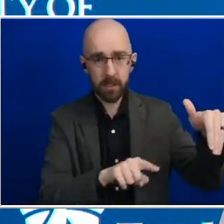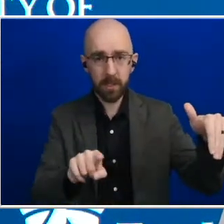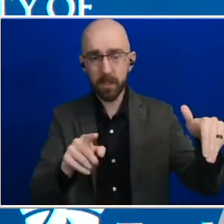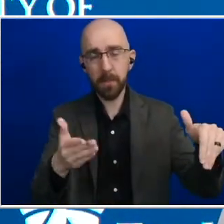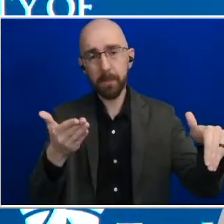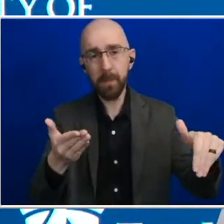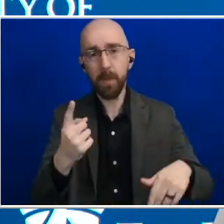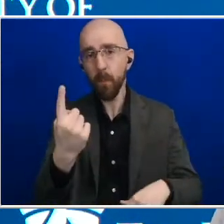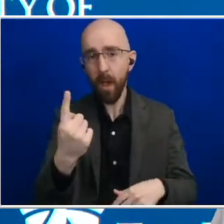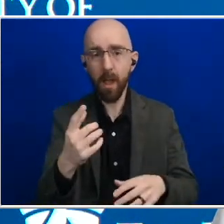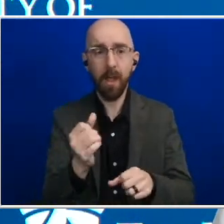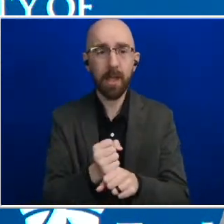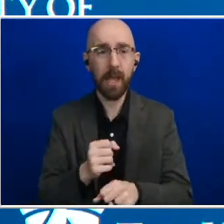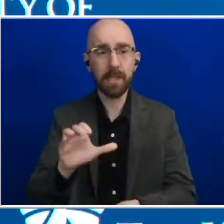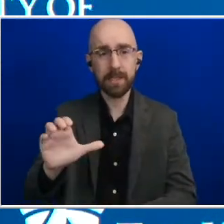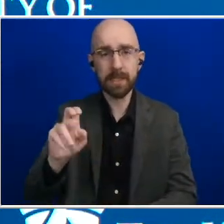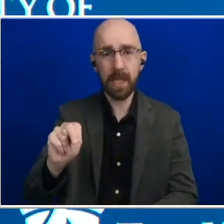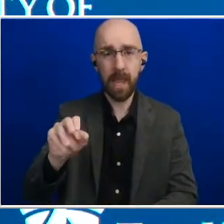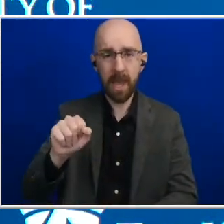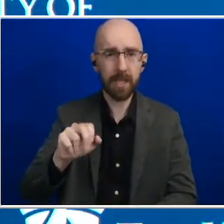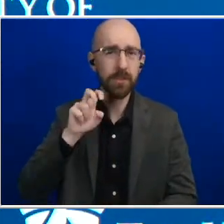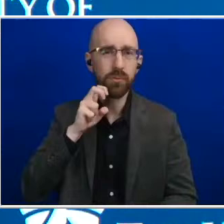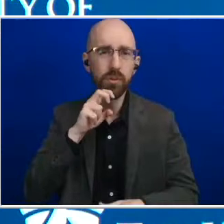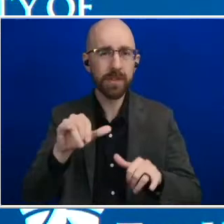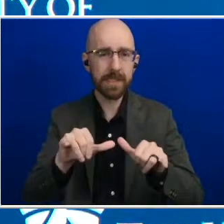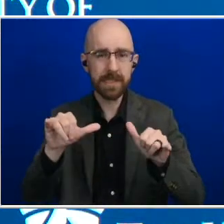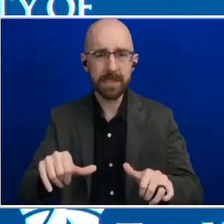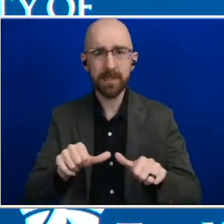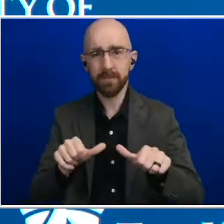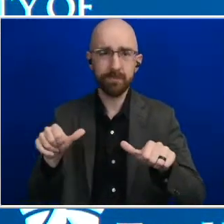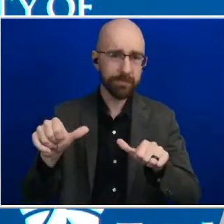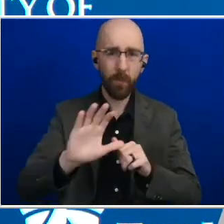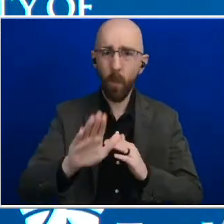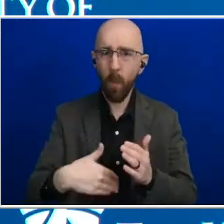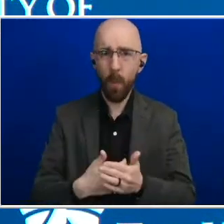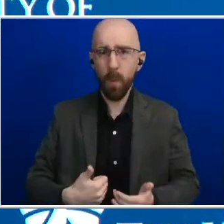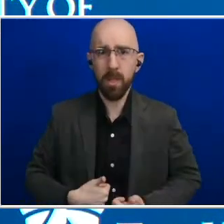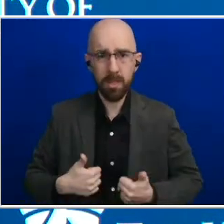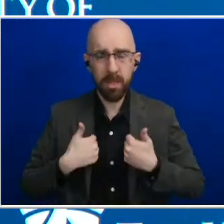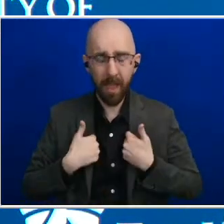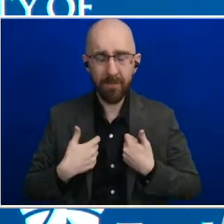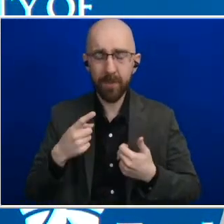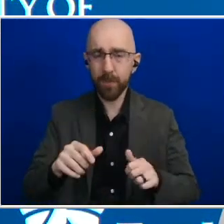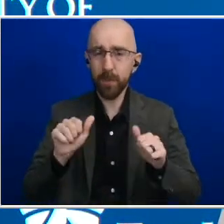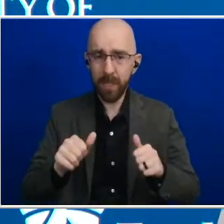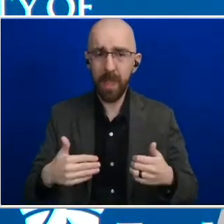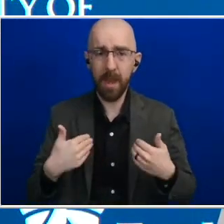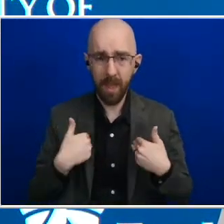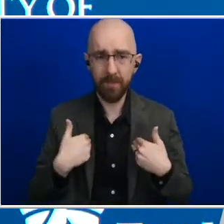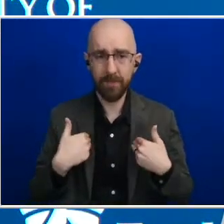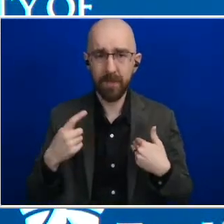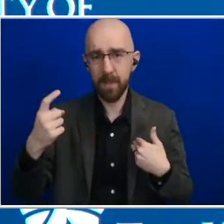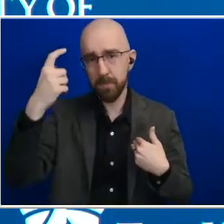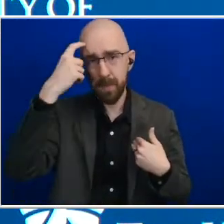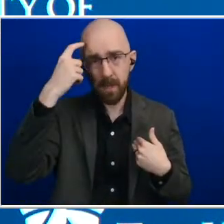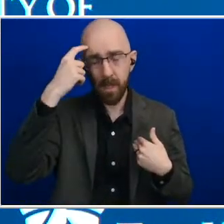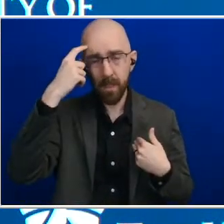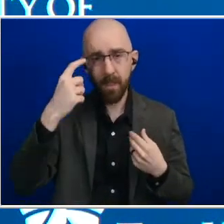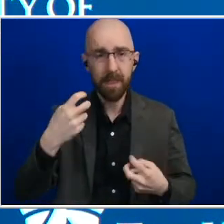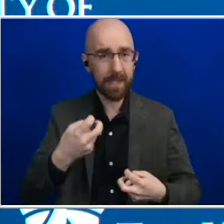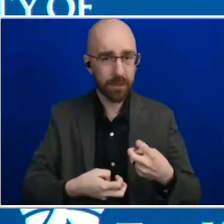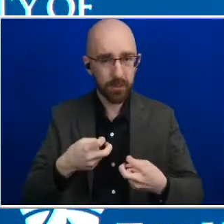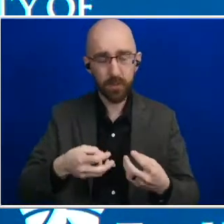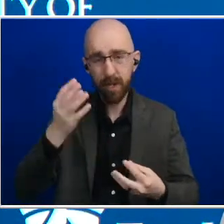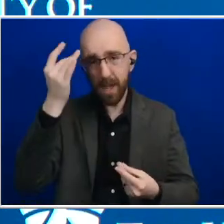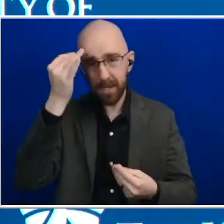system infection that can last throughout a person's life. You know, you can have then mental issues or cognition issues, as